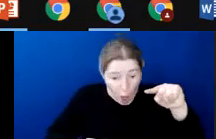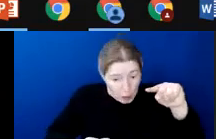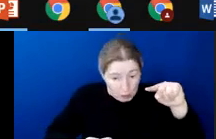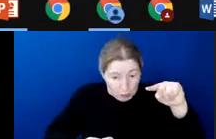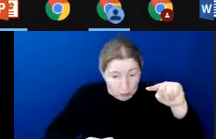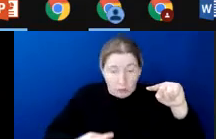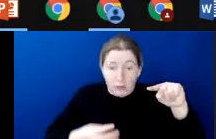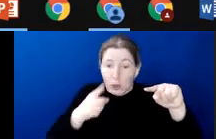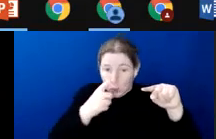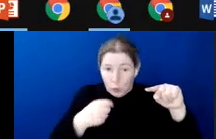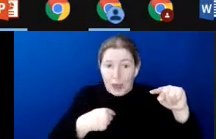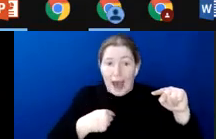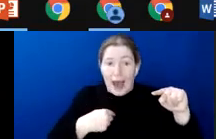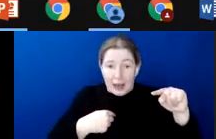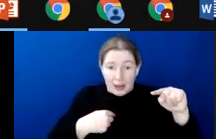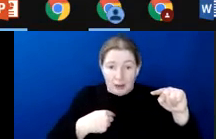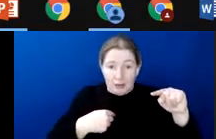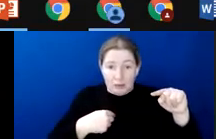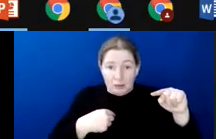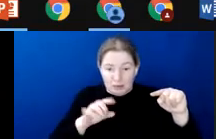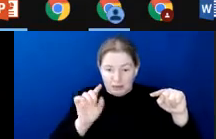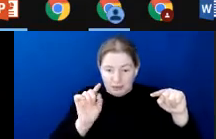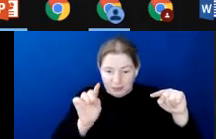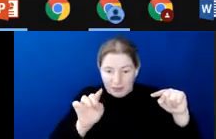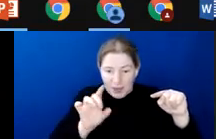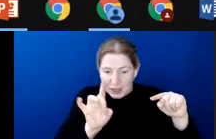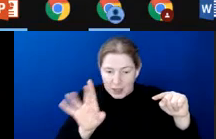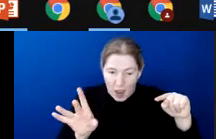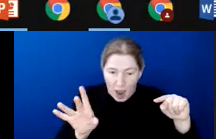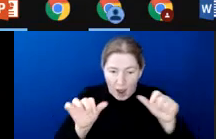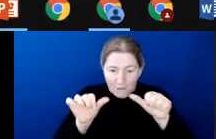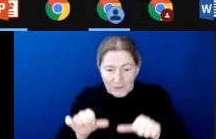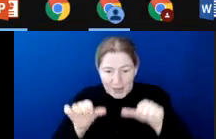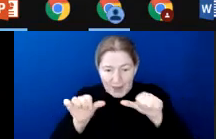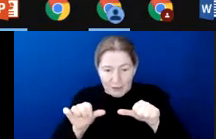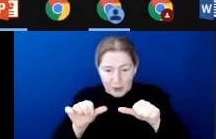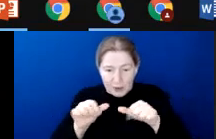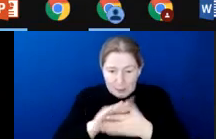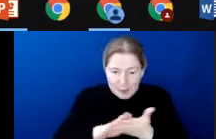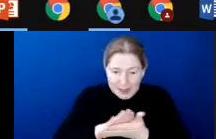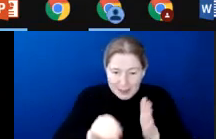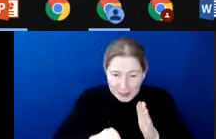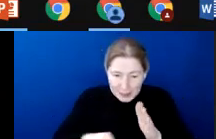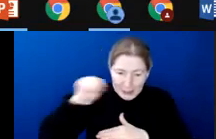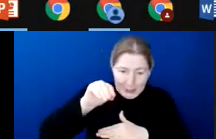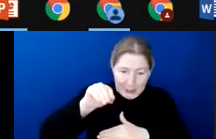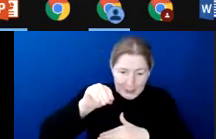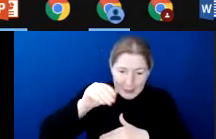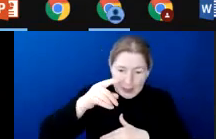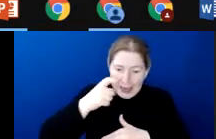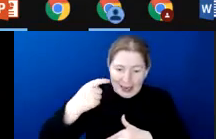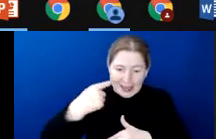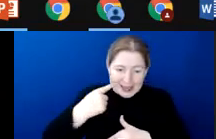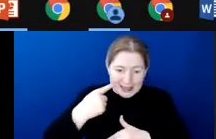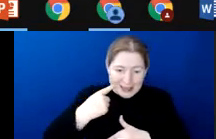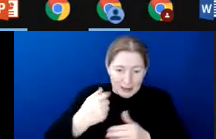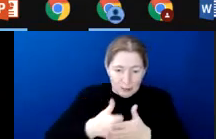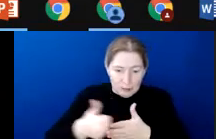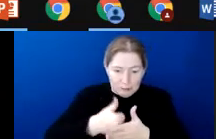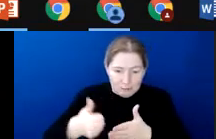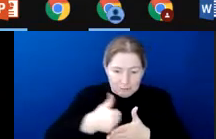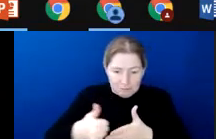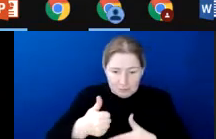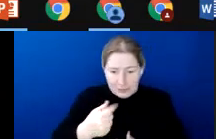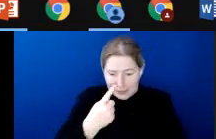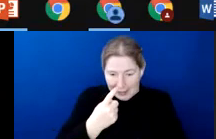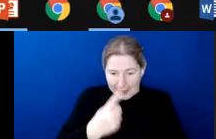you can set some of them to favorites and have them in the top of the list, easy for the user to get access